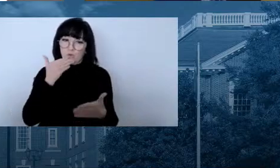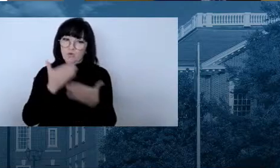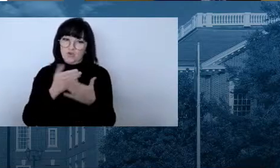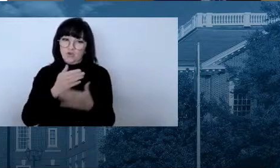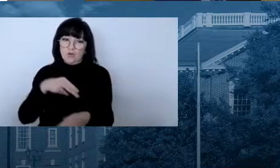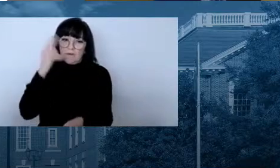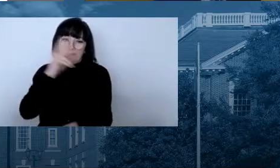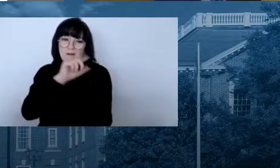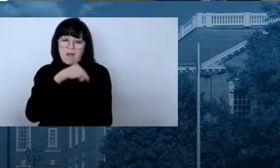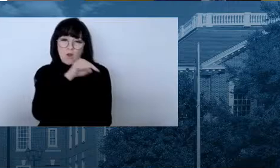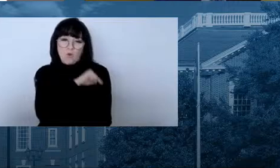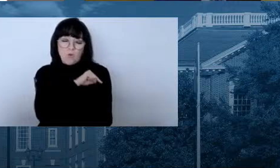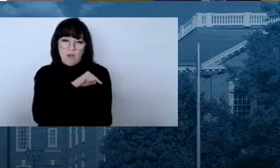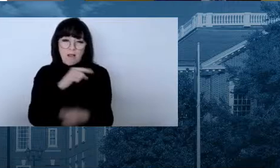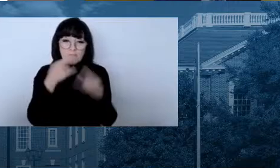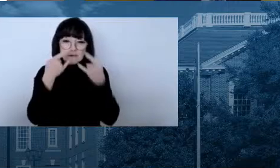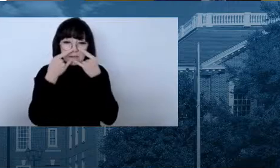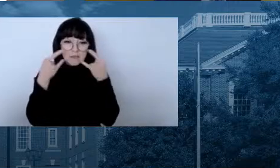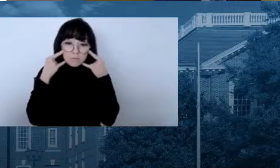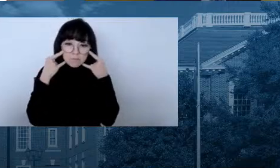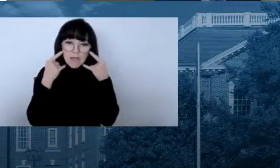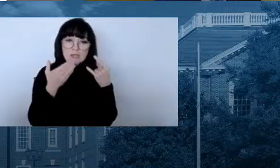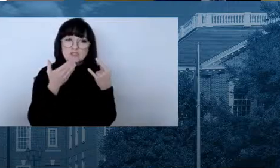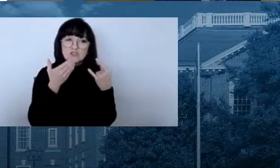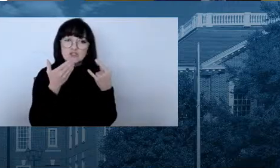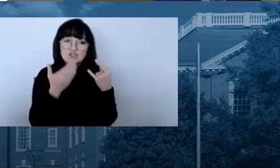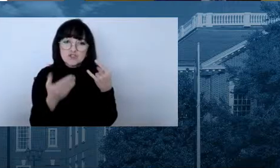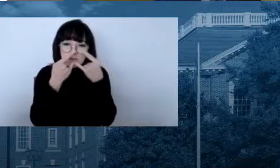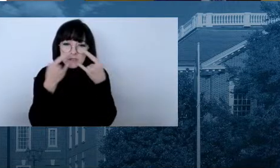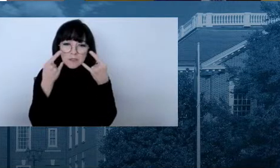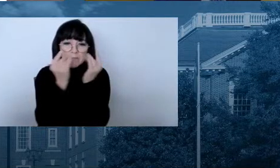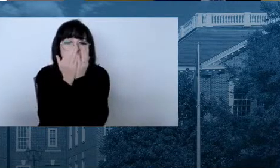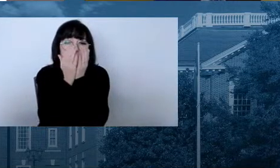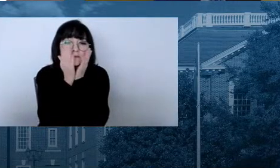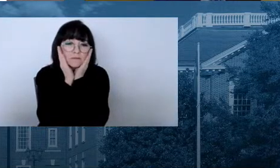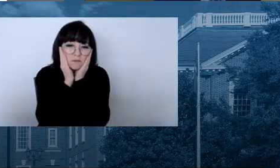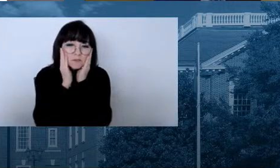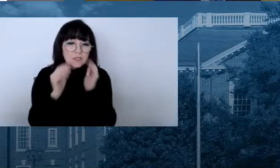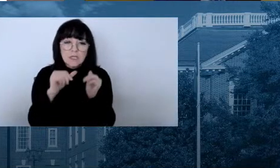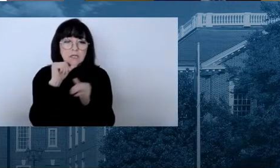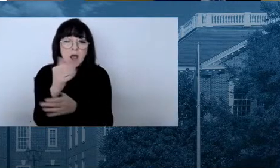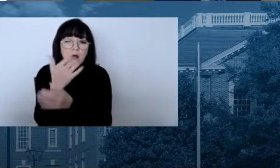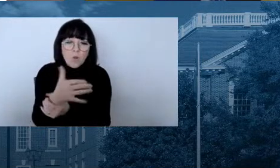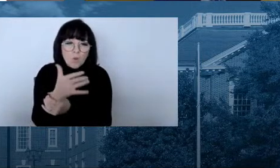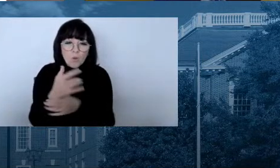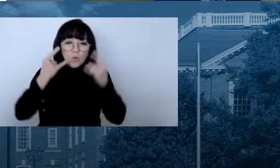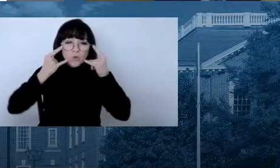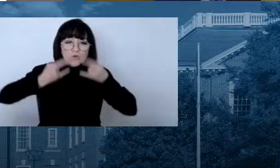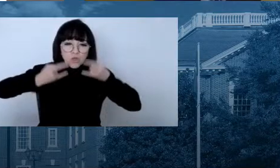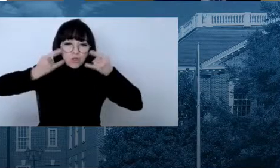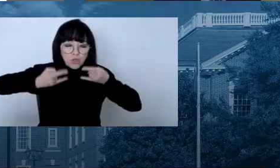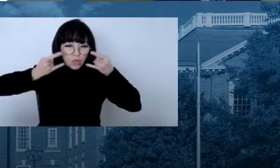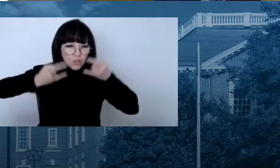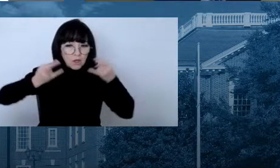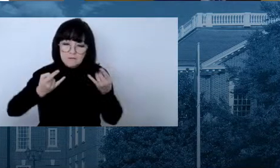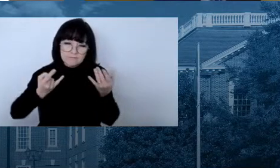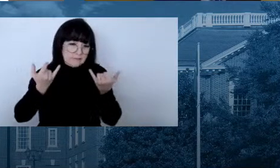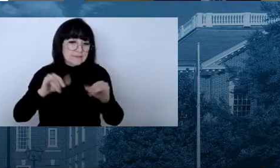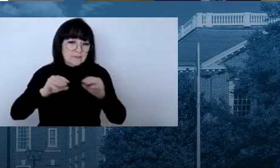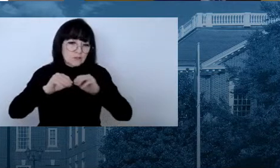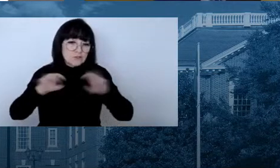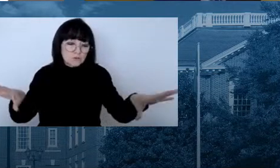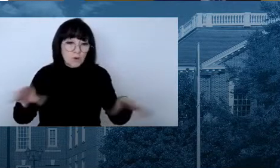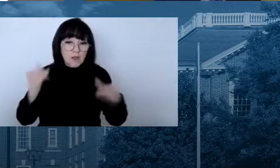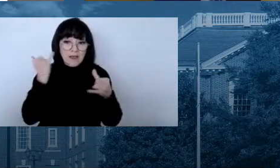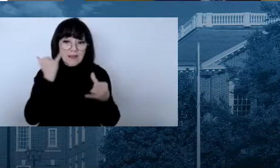people to protect others, whether they know they're infected or, again, if they're following the new CDC guidance